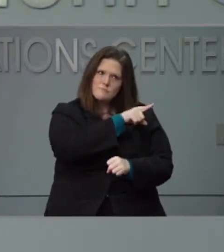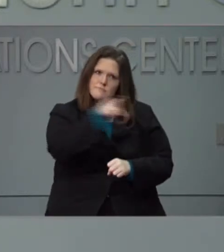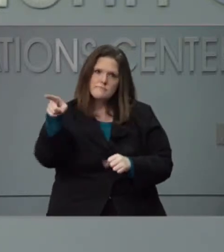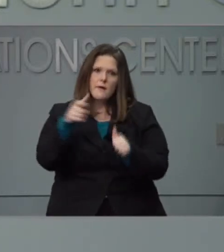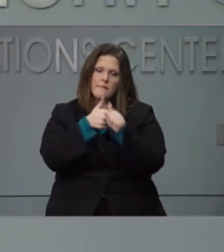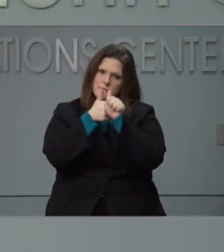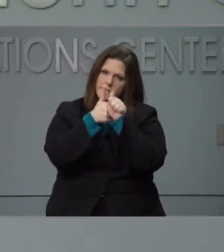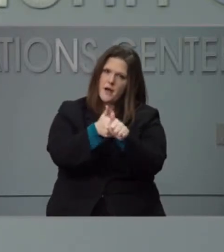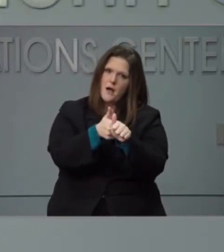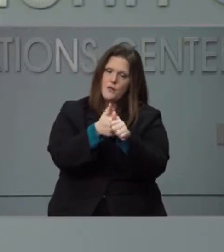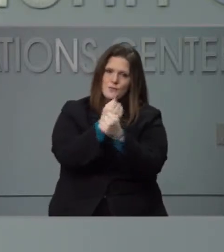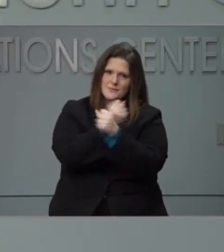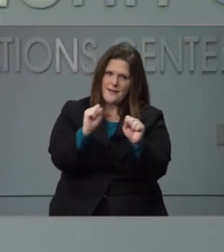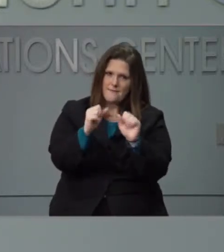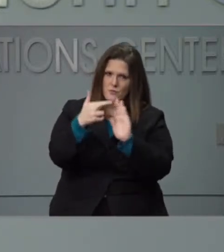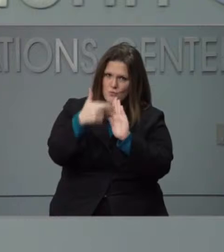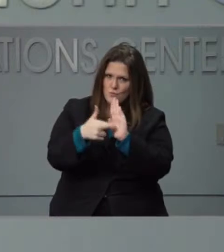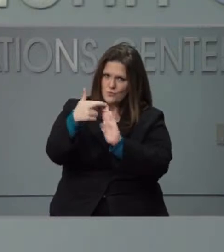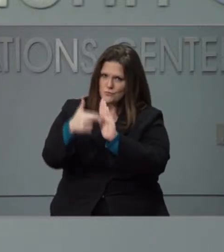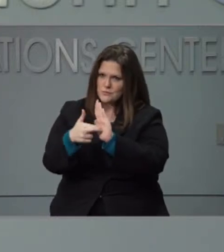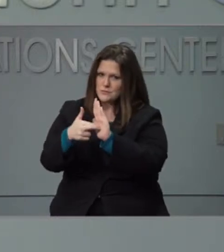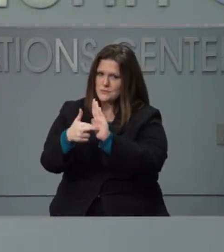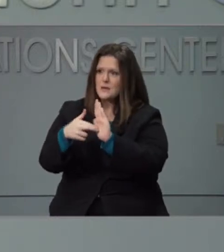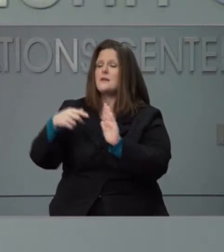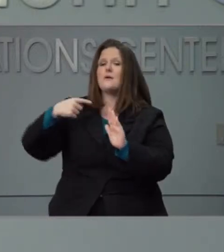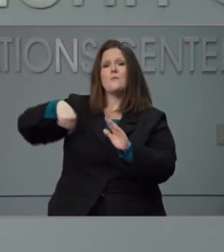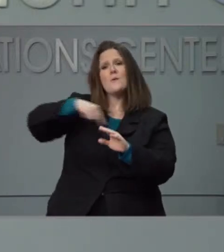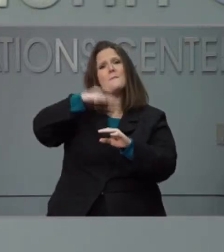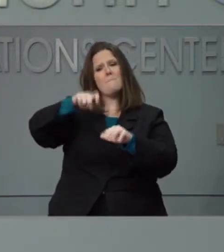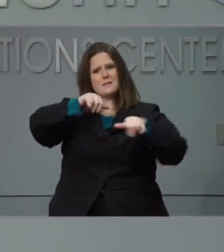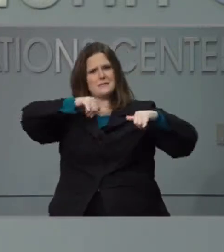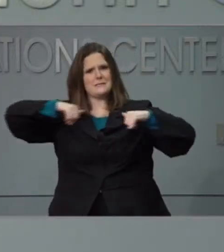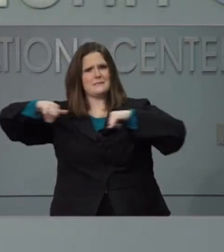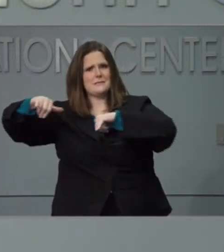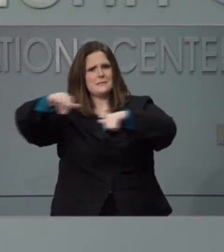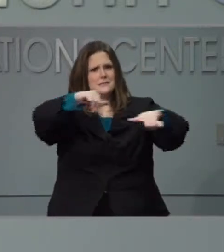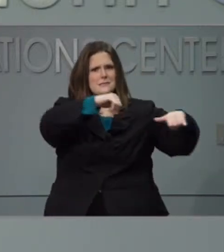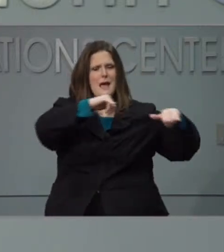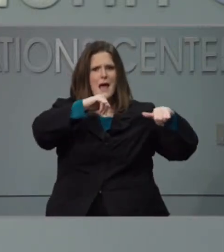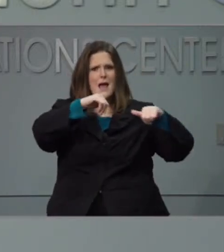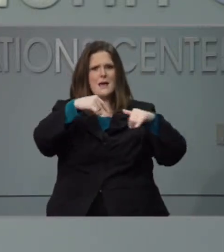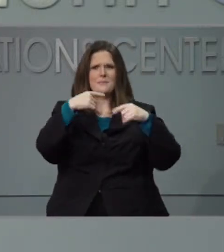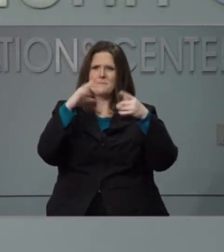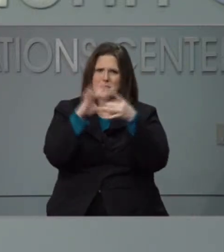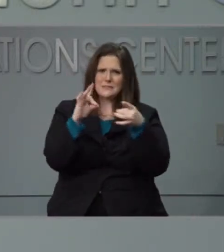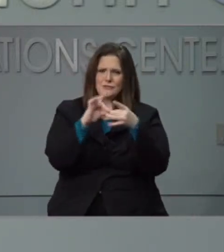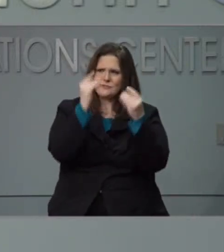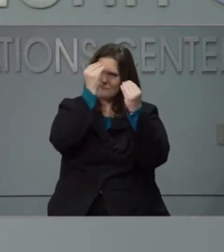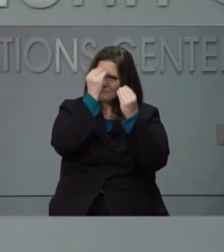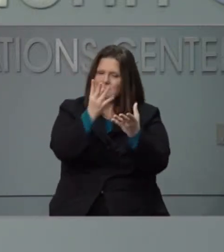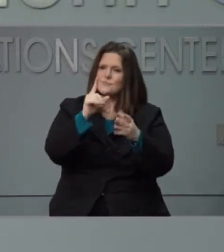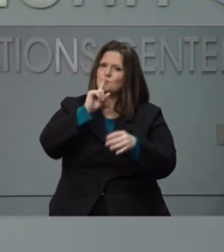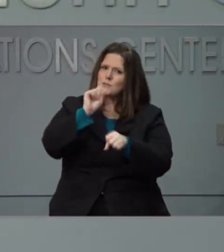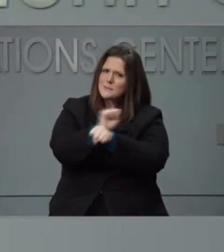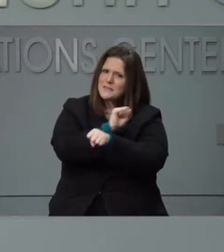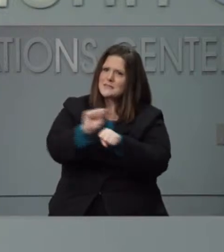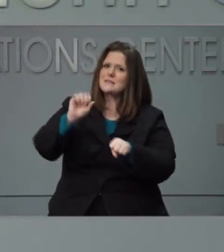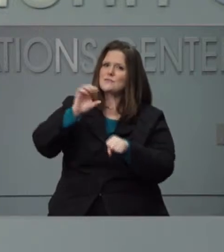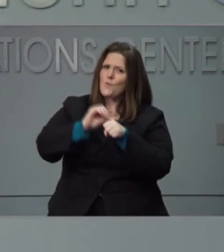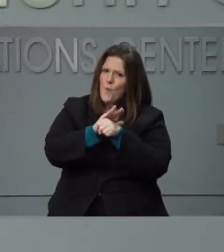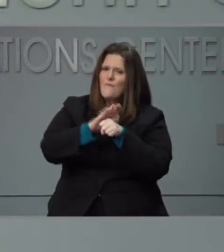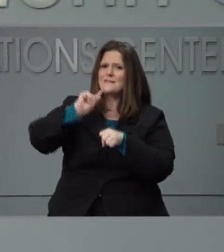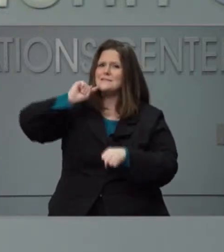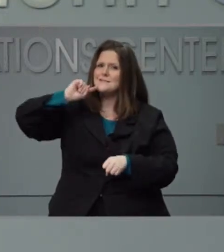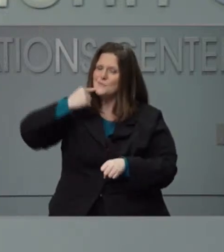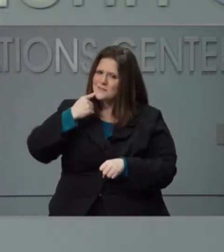precautions, to make sure that we're sending the signal that this is serious and that we have to slow the spread of the